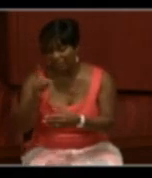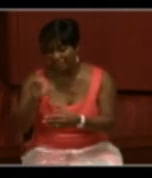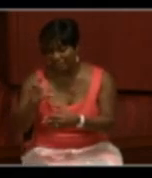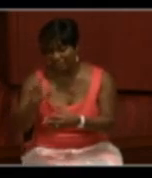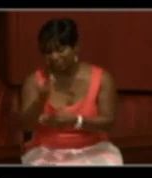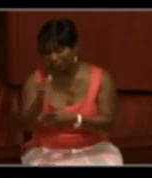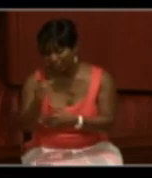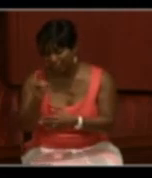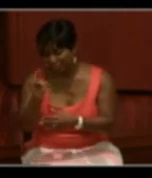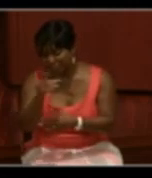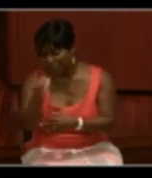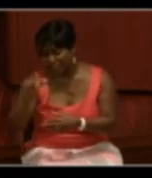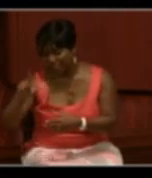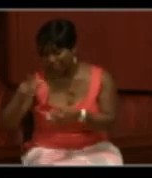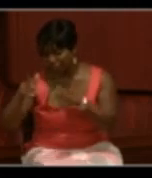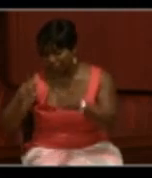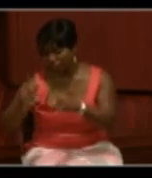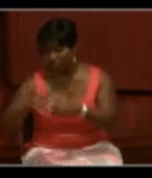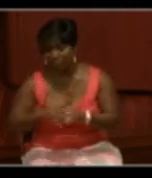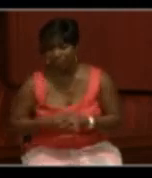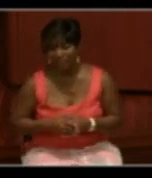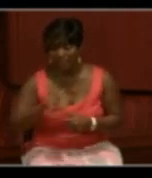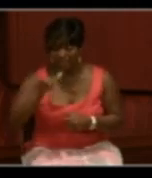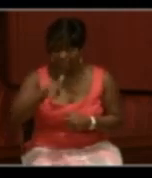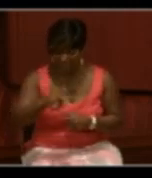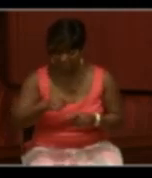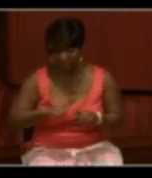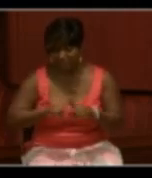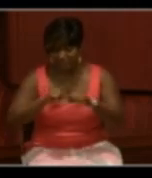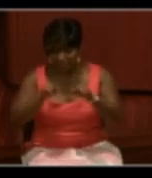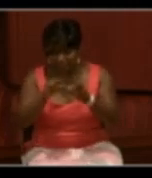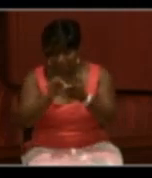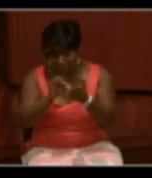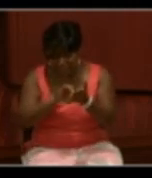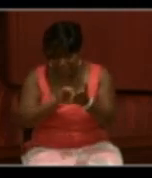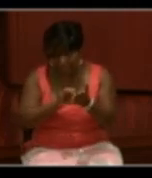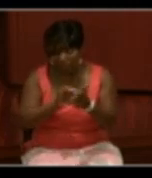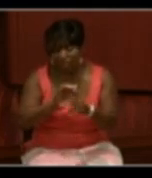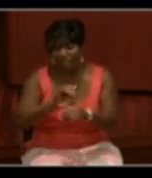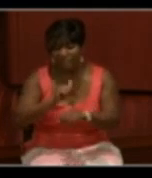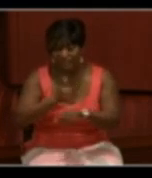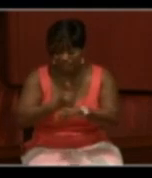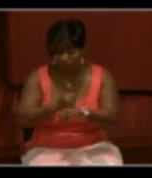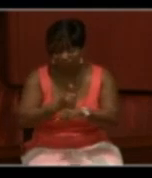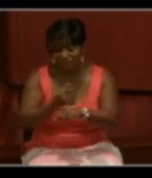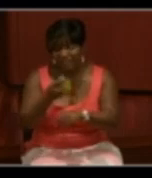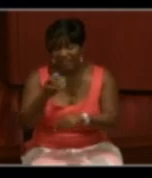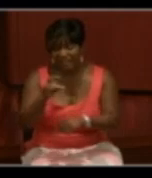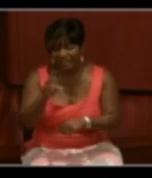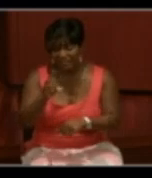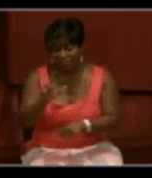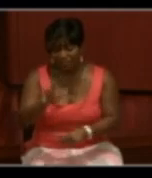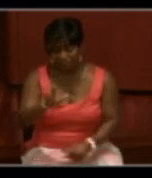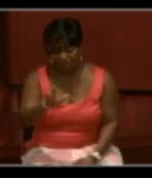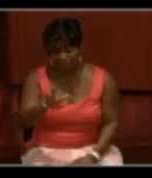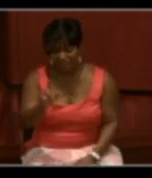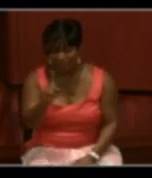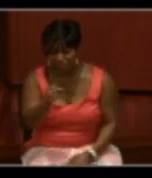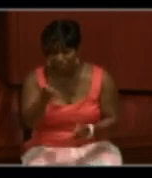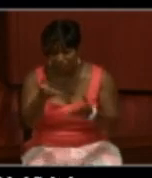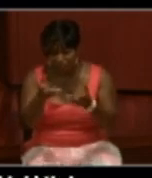He later opened another account in 1873, and something that I want to point out is